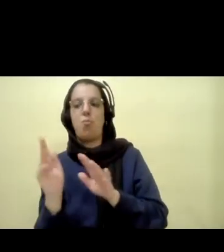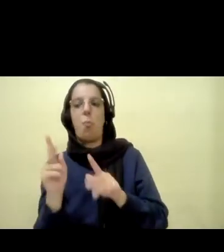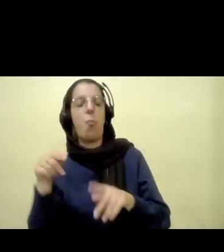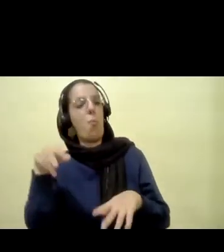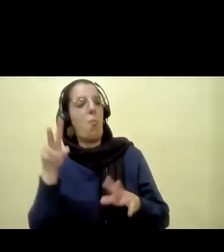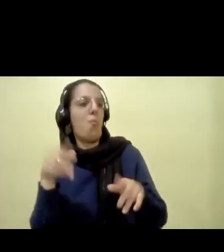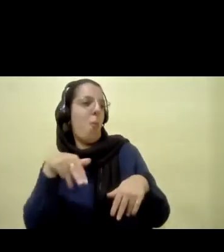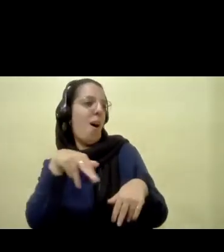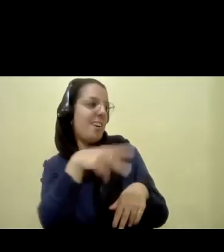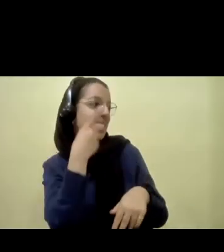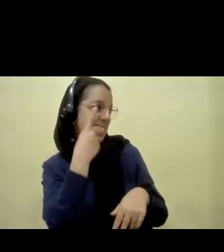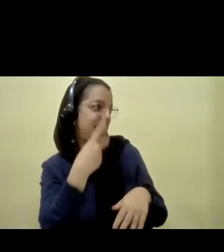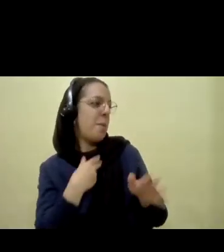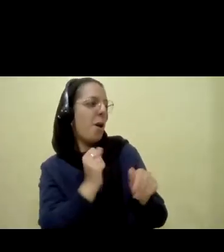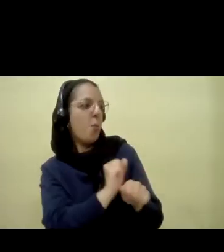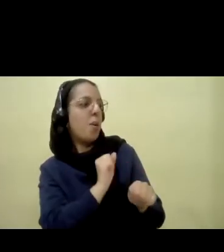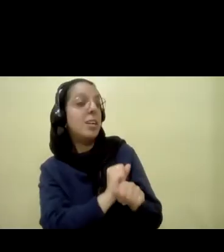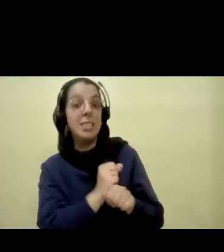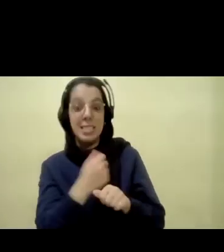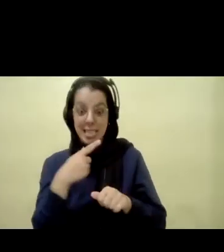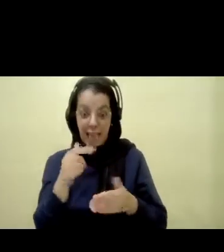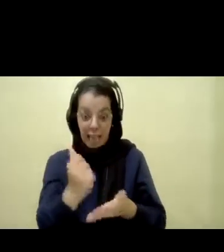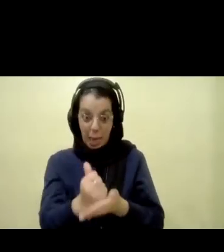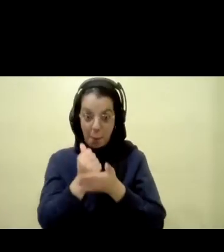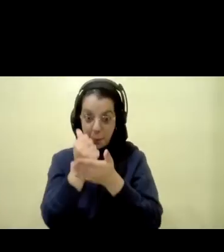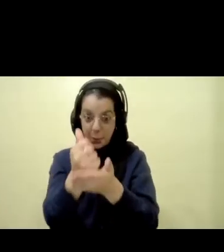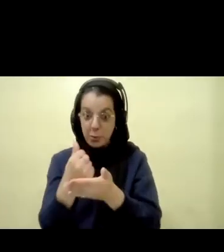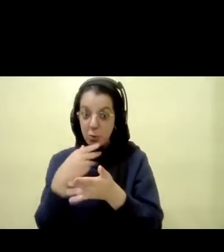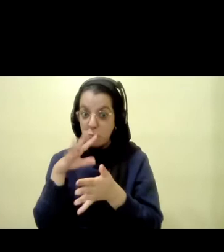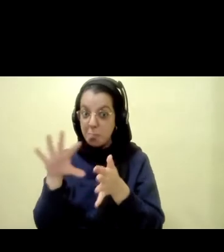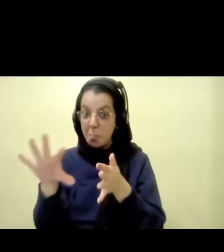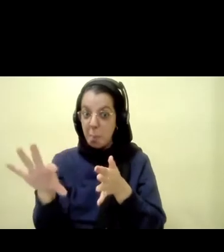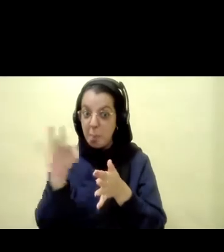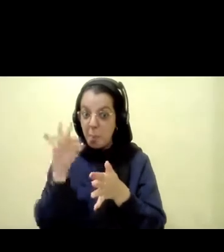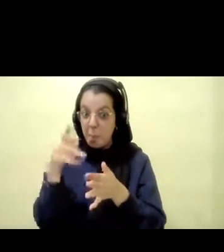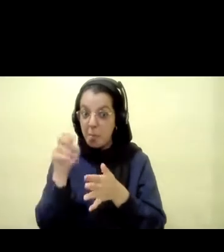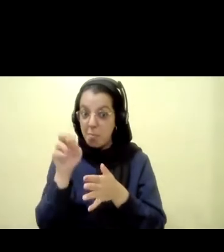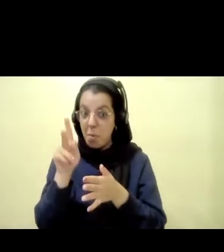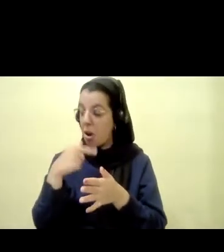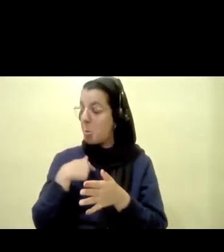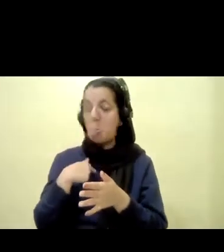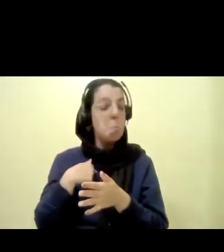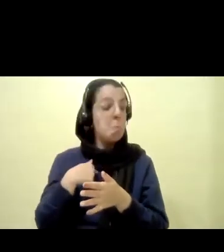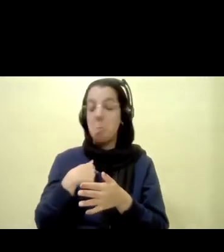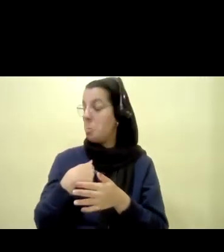I cannot help you choose a park. It is really important that you,